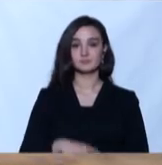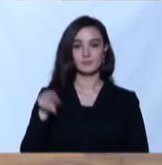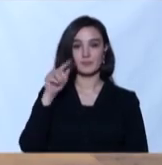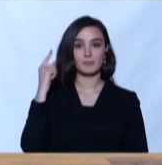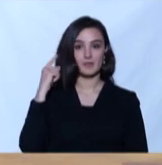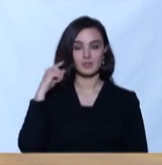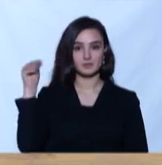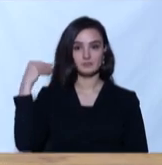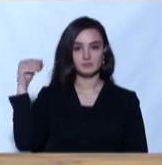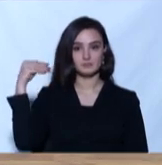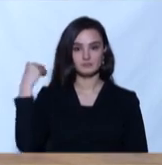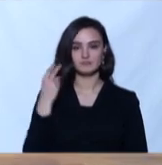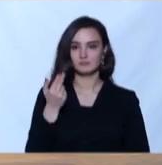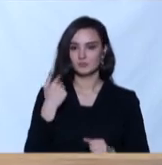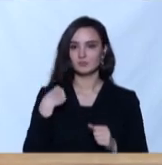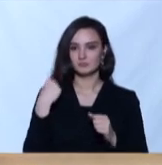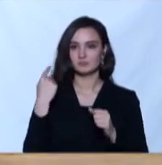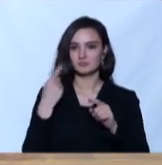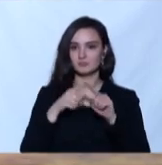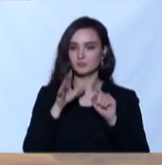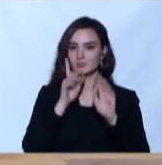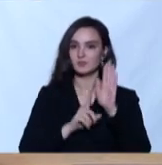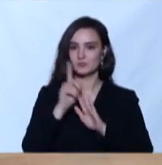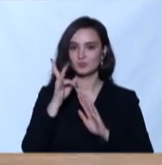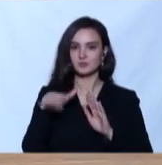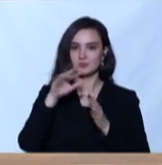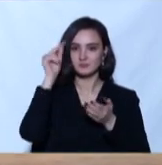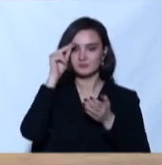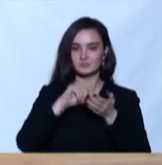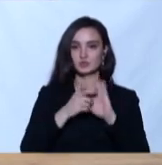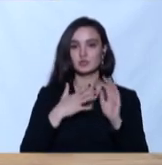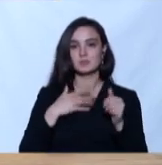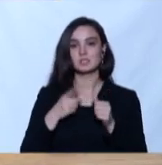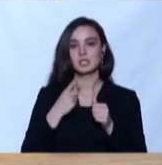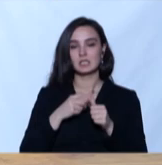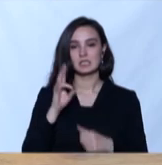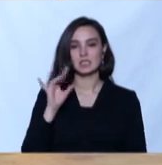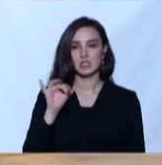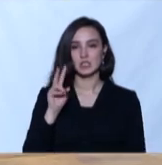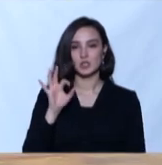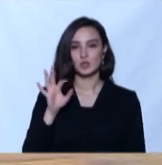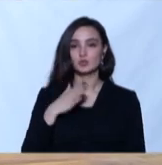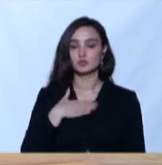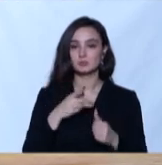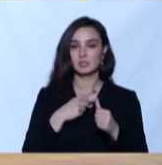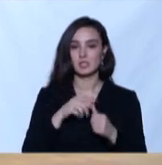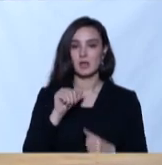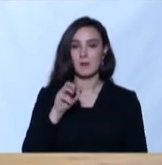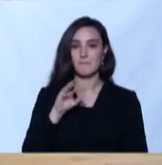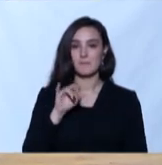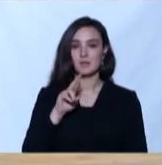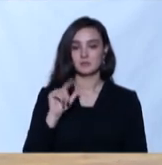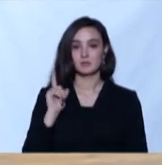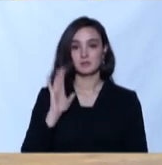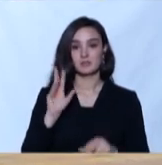Did you hear the bell? I did. I think it's time to start our class. My name is Miss Nicole. And my name is Miss Amanda. And we're going